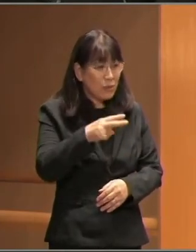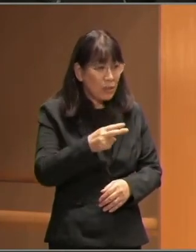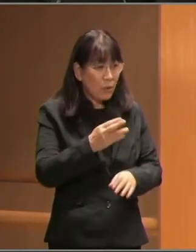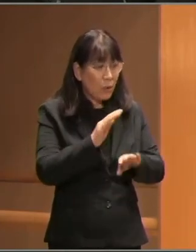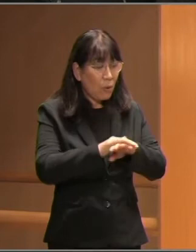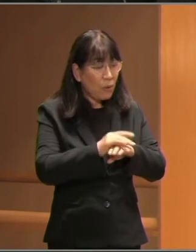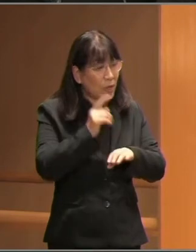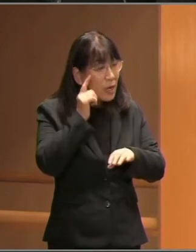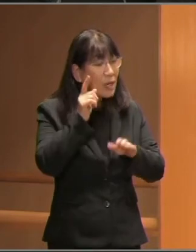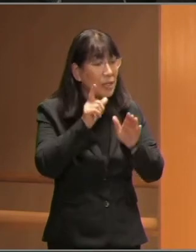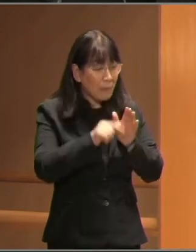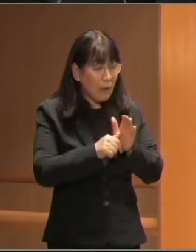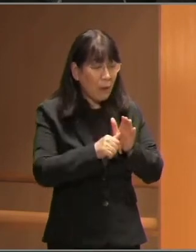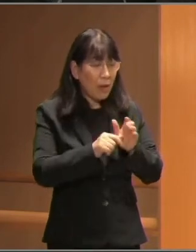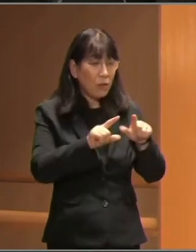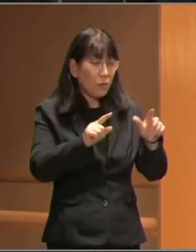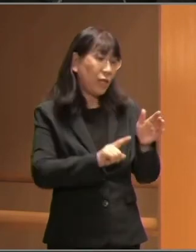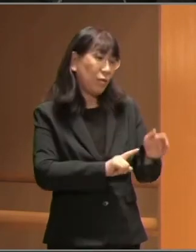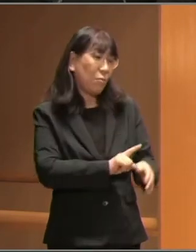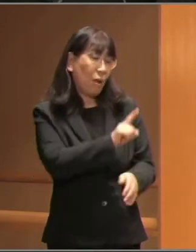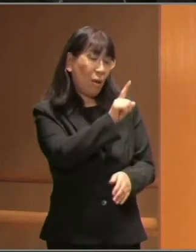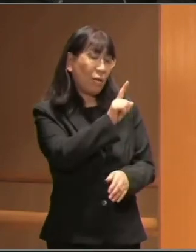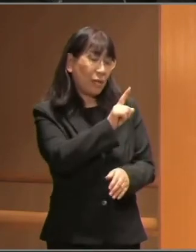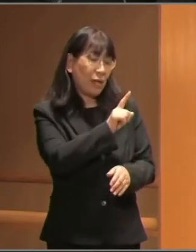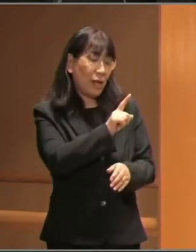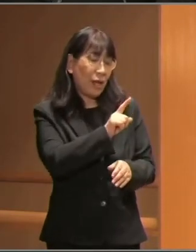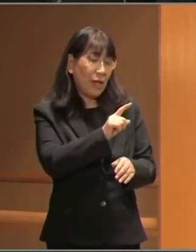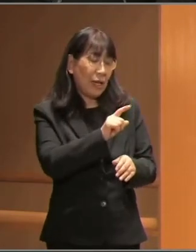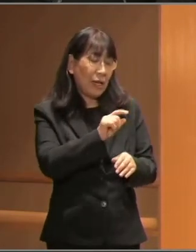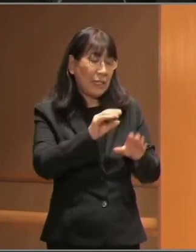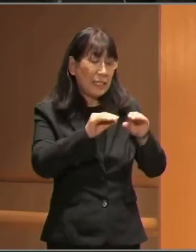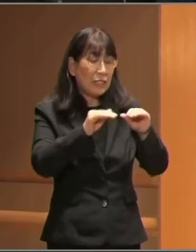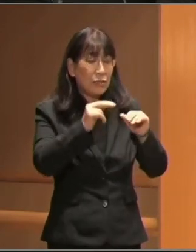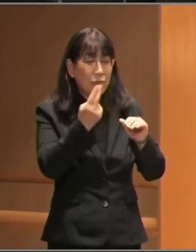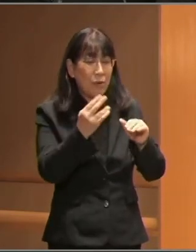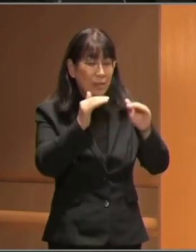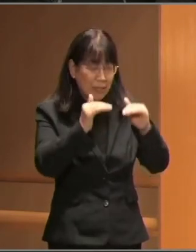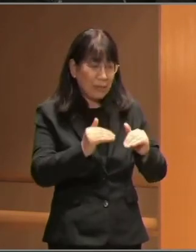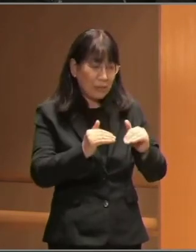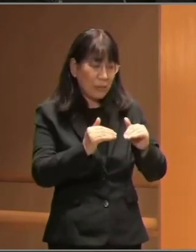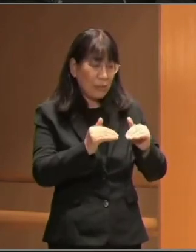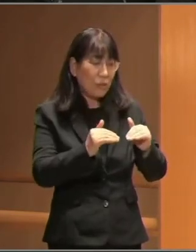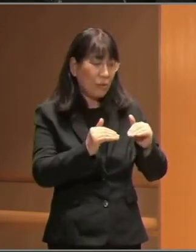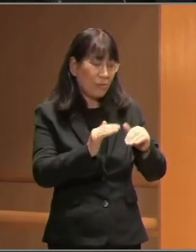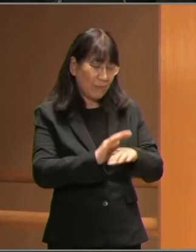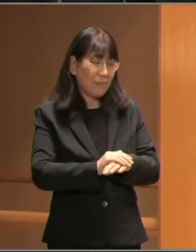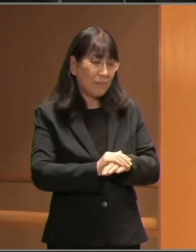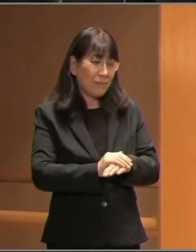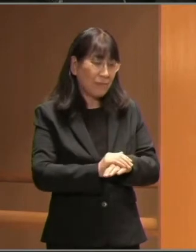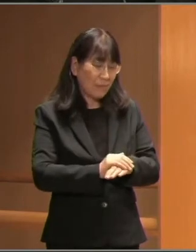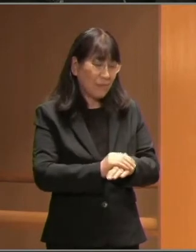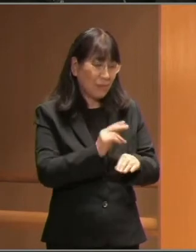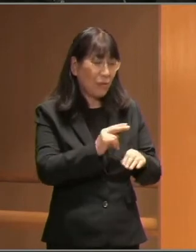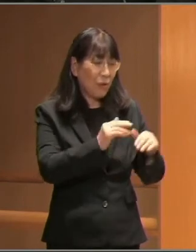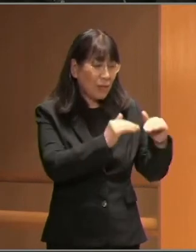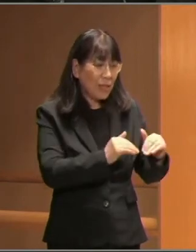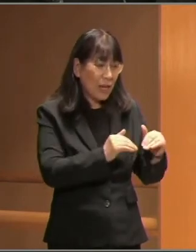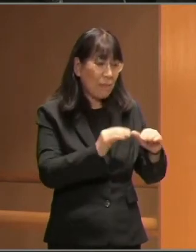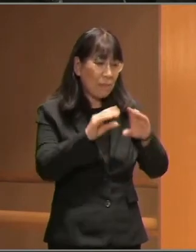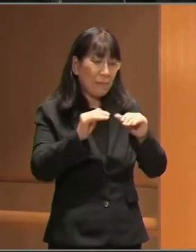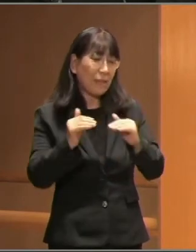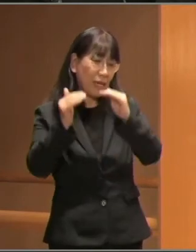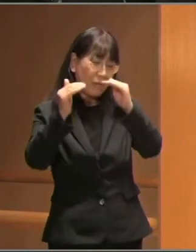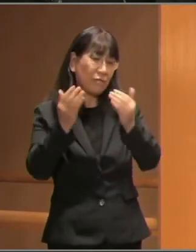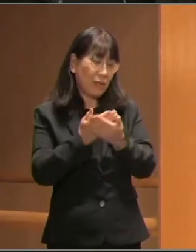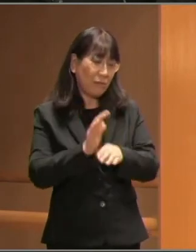speaking, of course, that if the temperature rises and the humidity lowers, and then if the temperature lowers, and then the